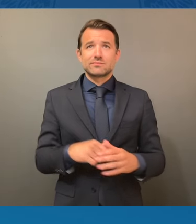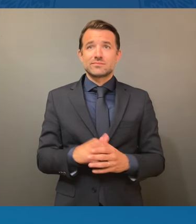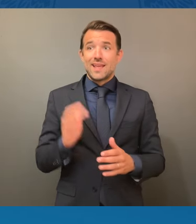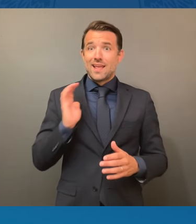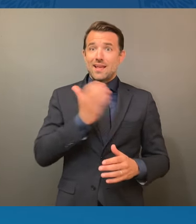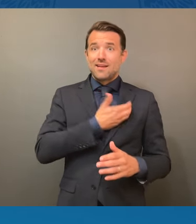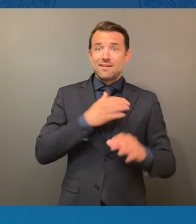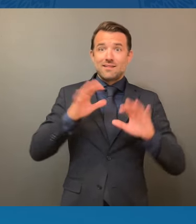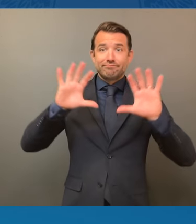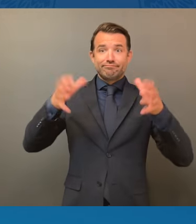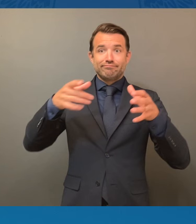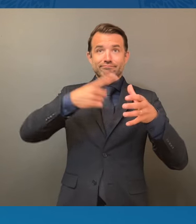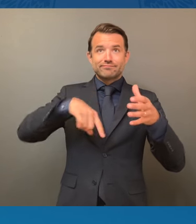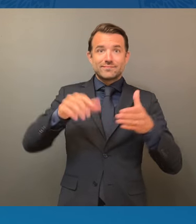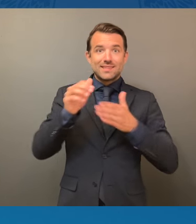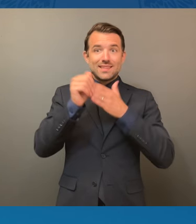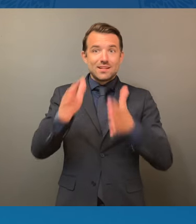Fudge,